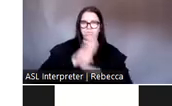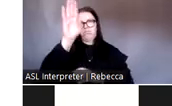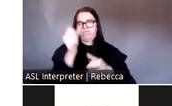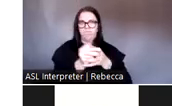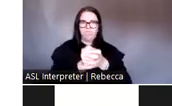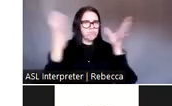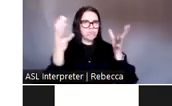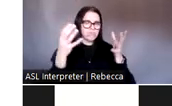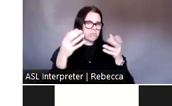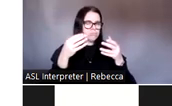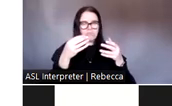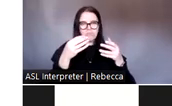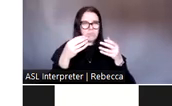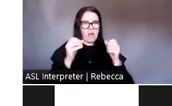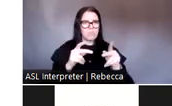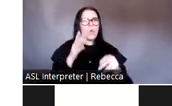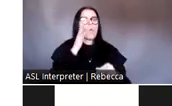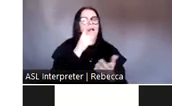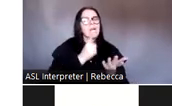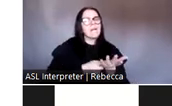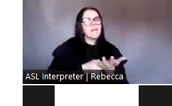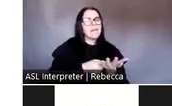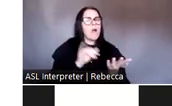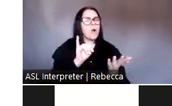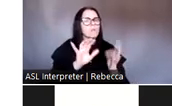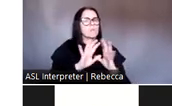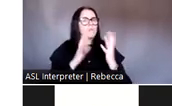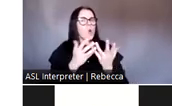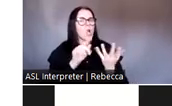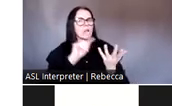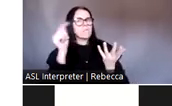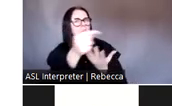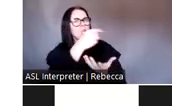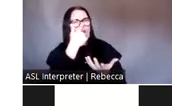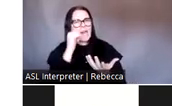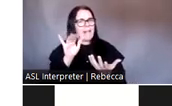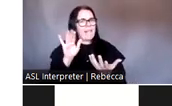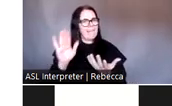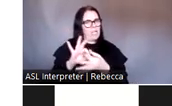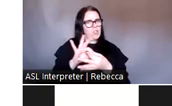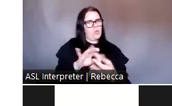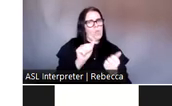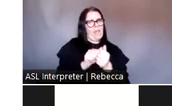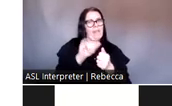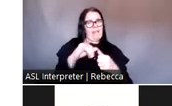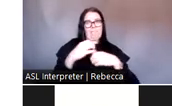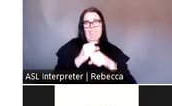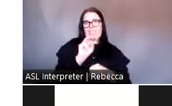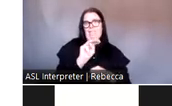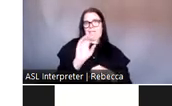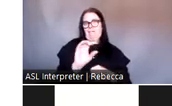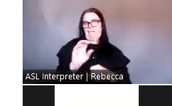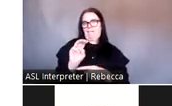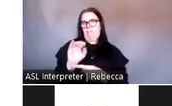on what's going on in some other parts of the world around micro-credentials, and then zone back in to what's going on